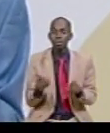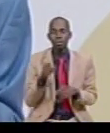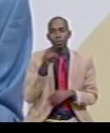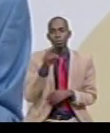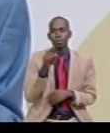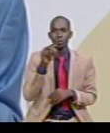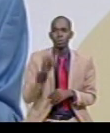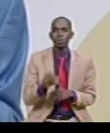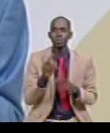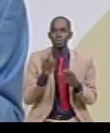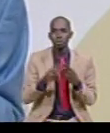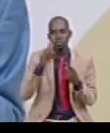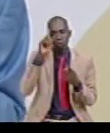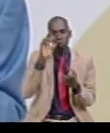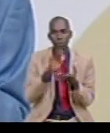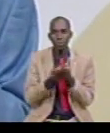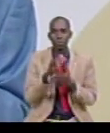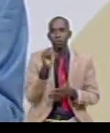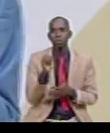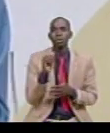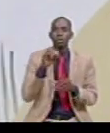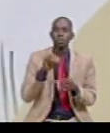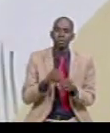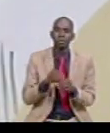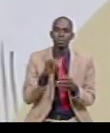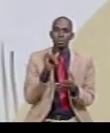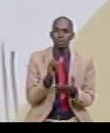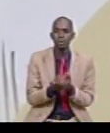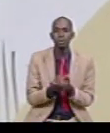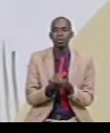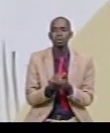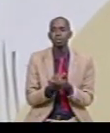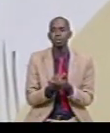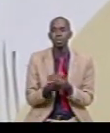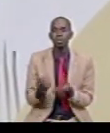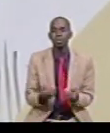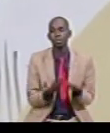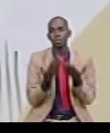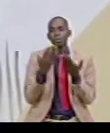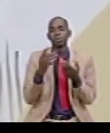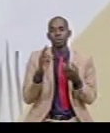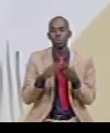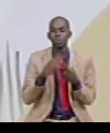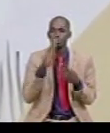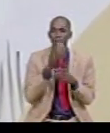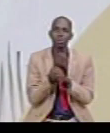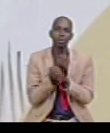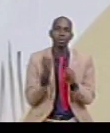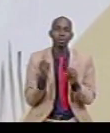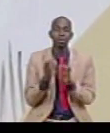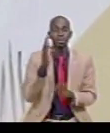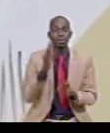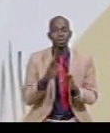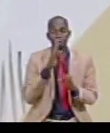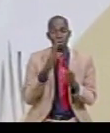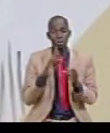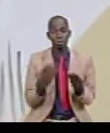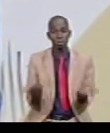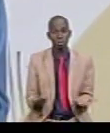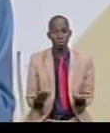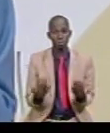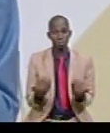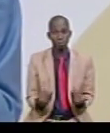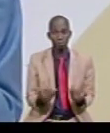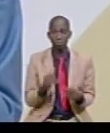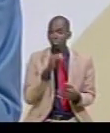to believe in that grace to be saved. If you are here today, you have not believed, the Lord is